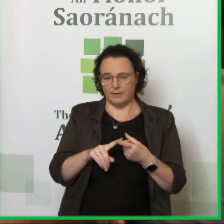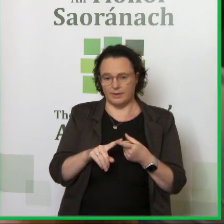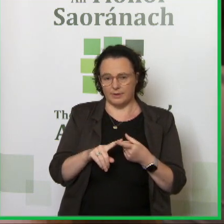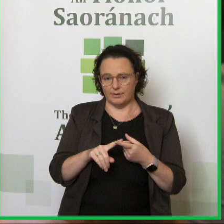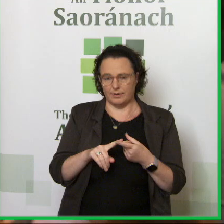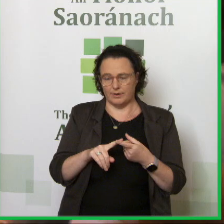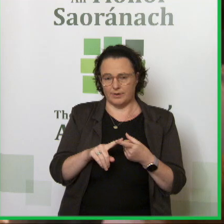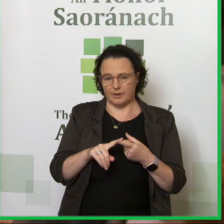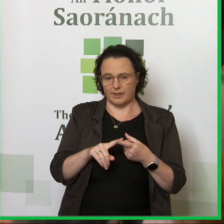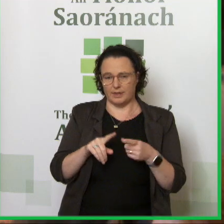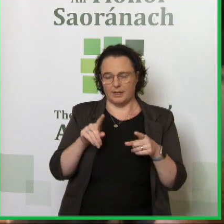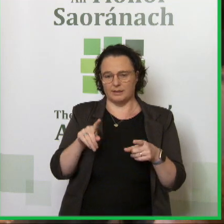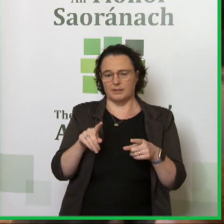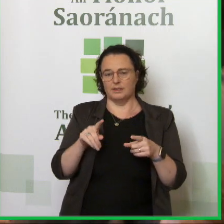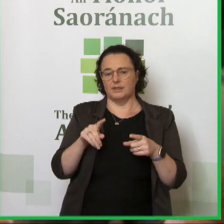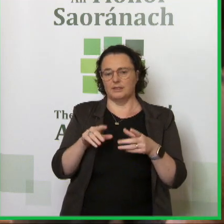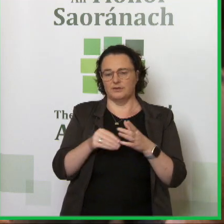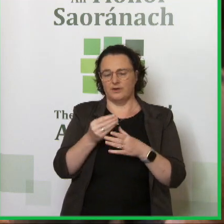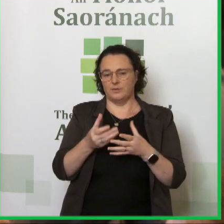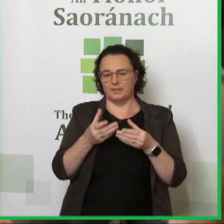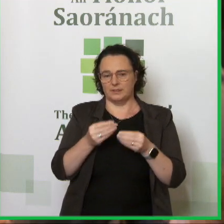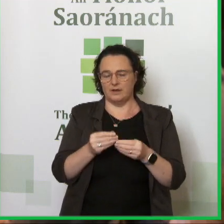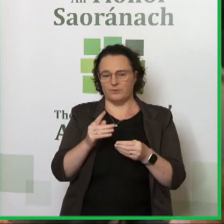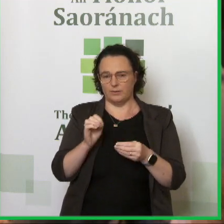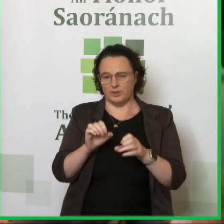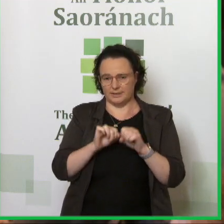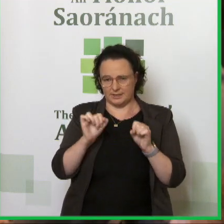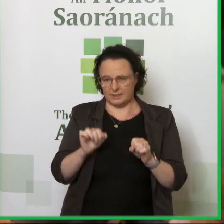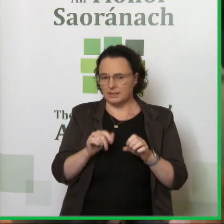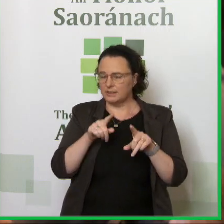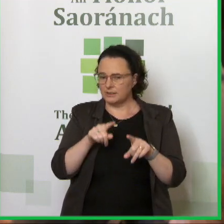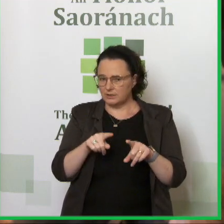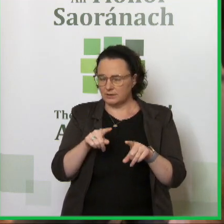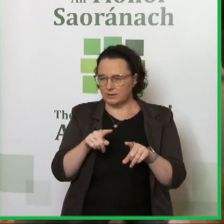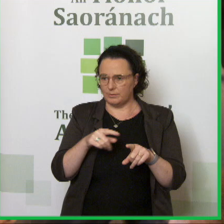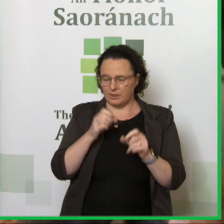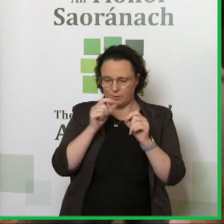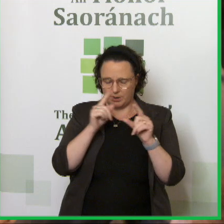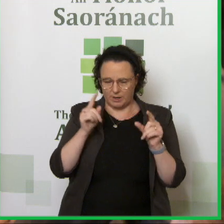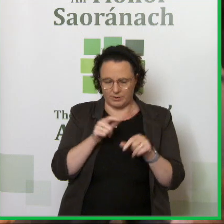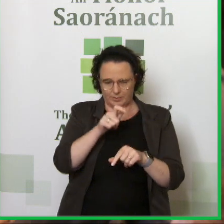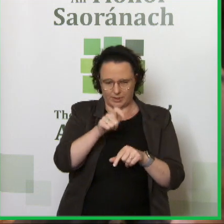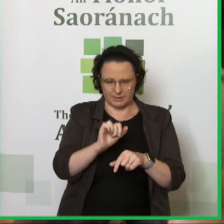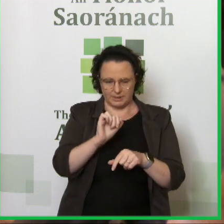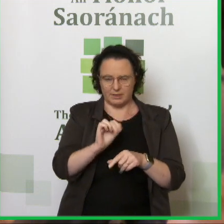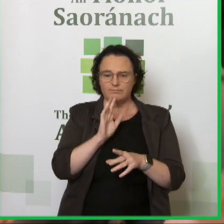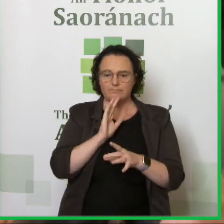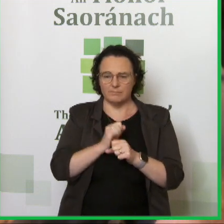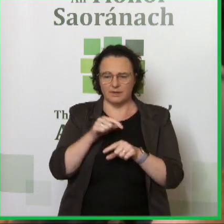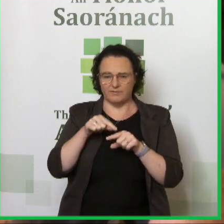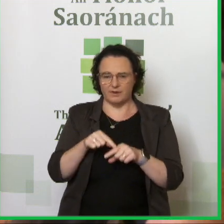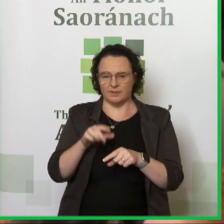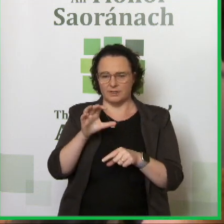designing the software system, and they should have fully regard to the patient's confidential and with following GDPR.